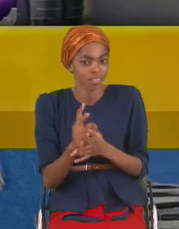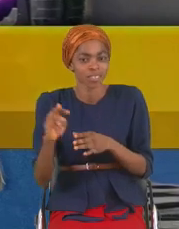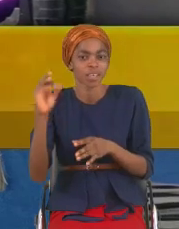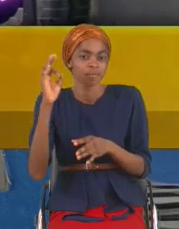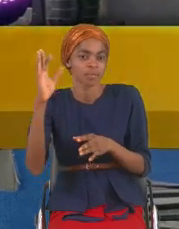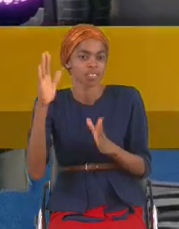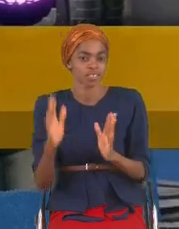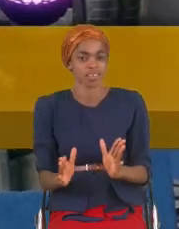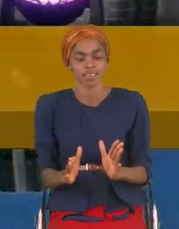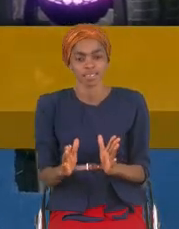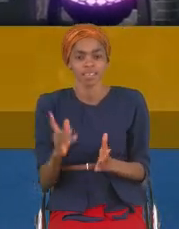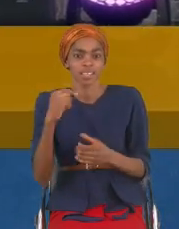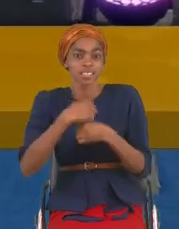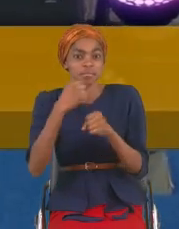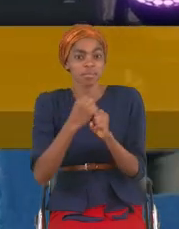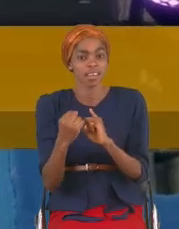ministers.